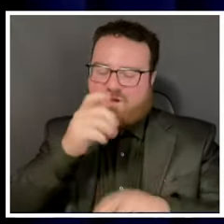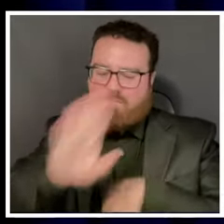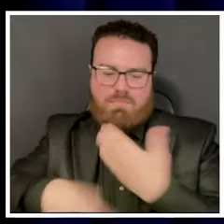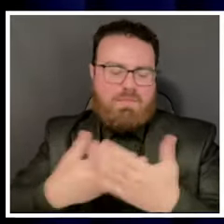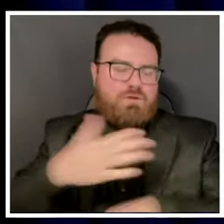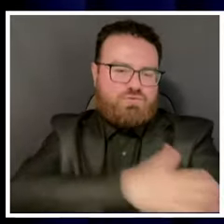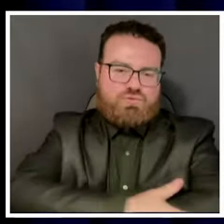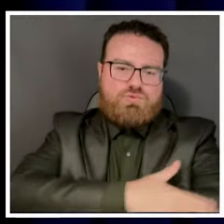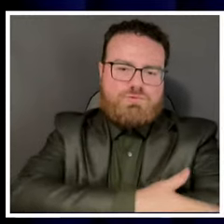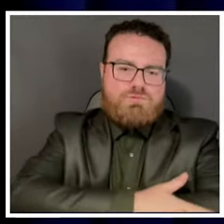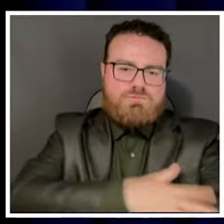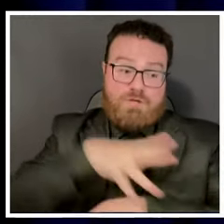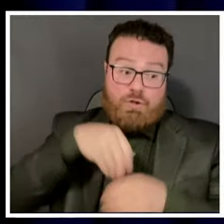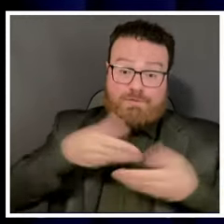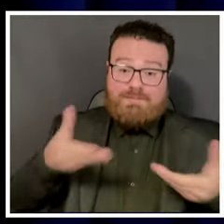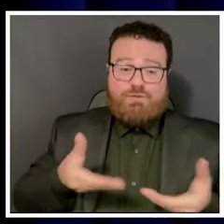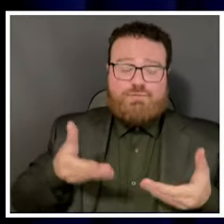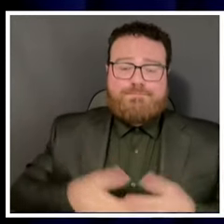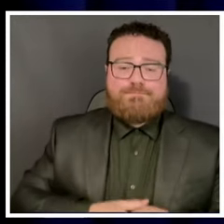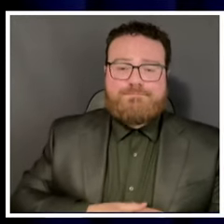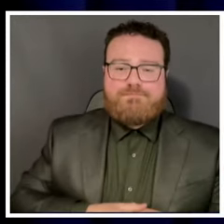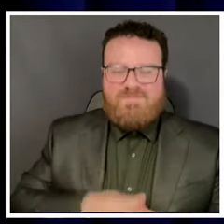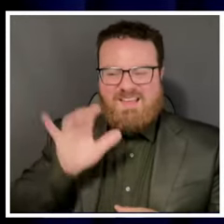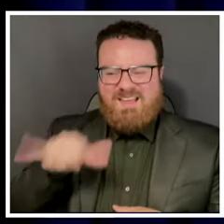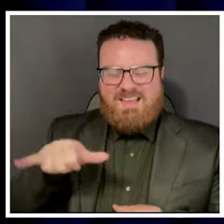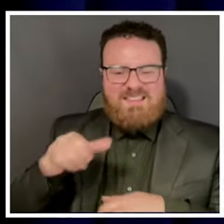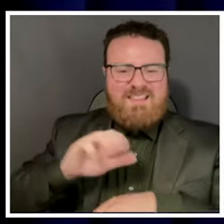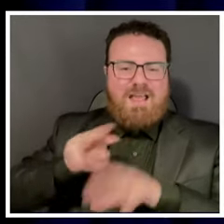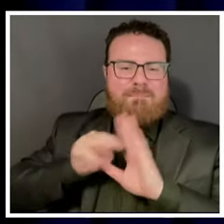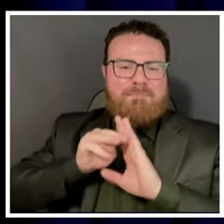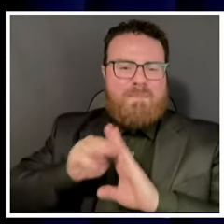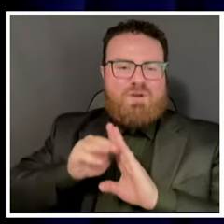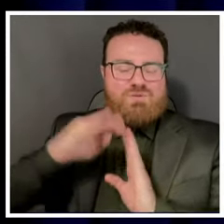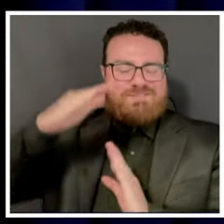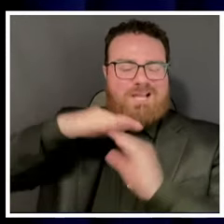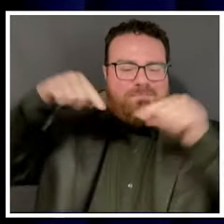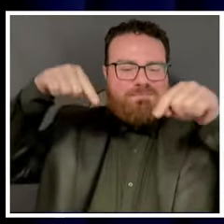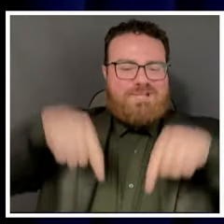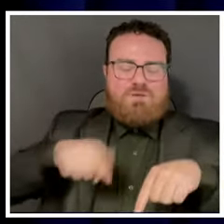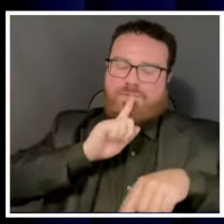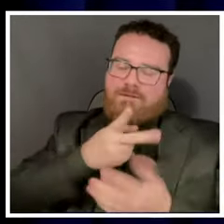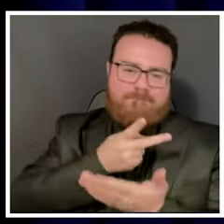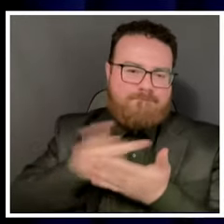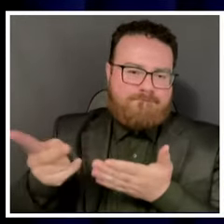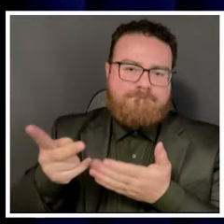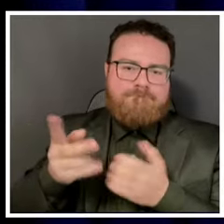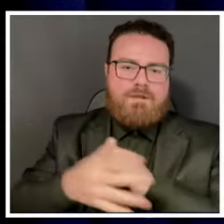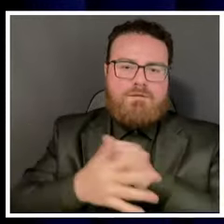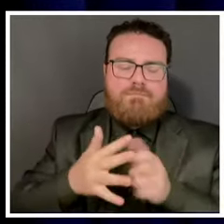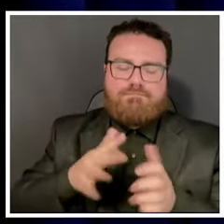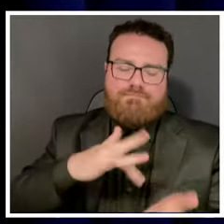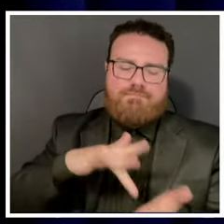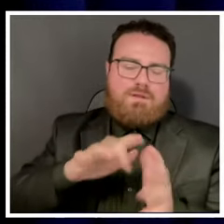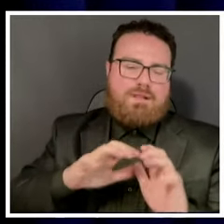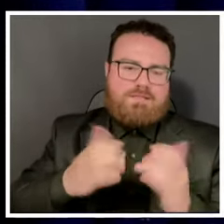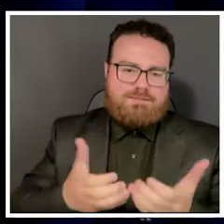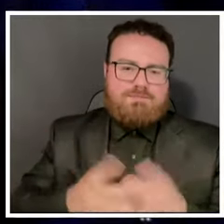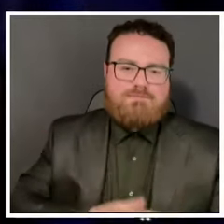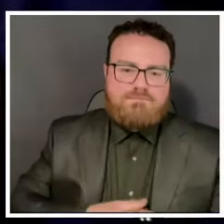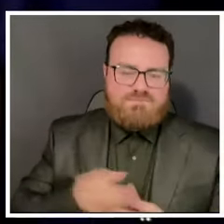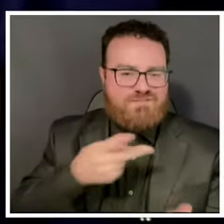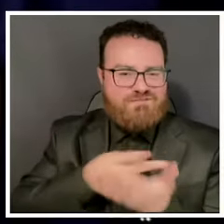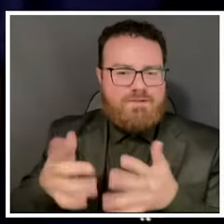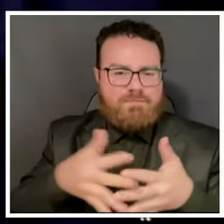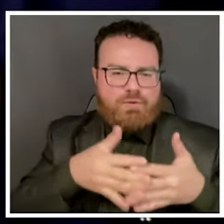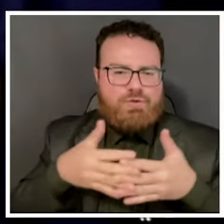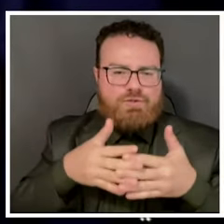economics failed the middle class. It failed America. And the truth is, Donald Trump embodies that failure. He wants to double down